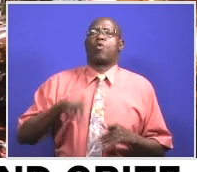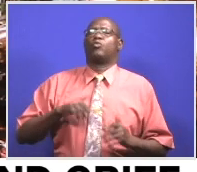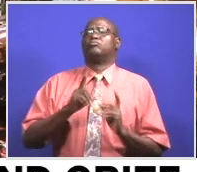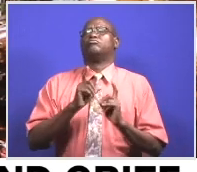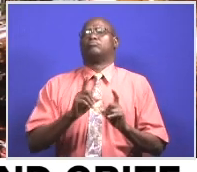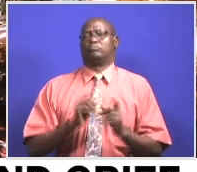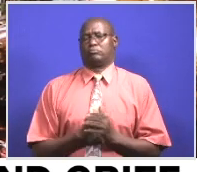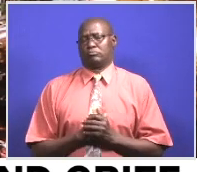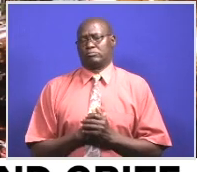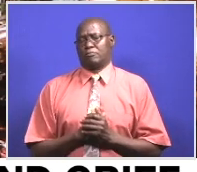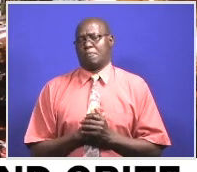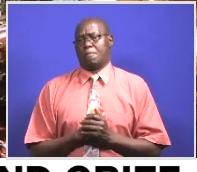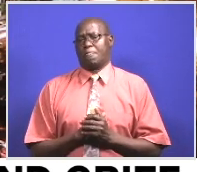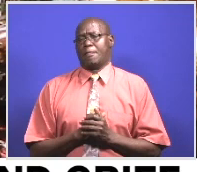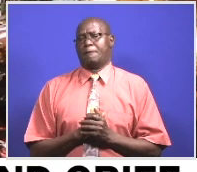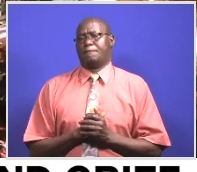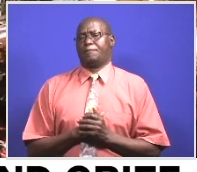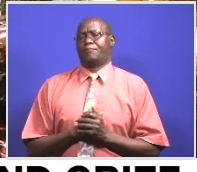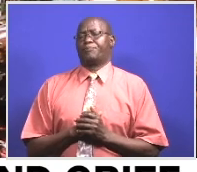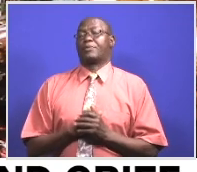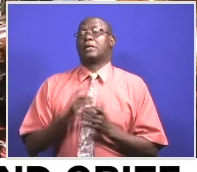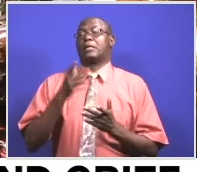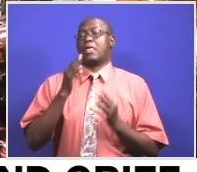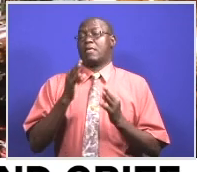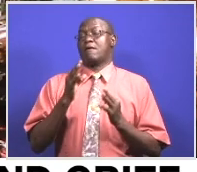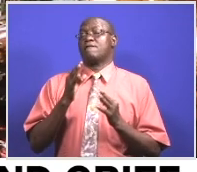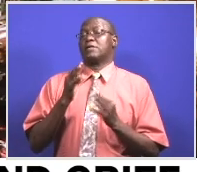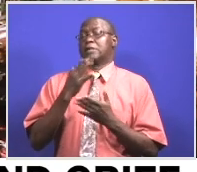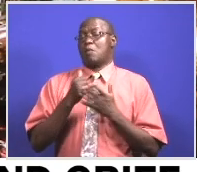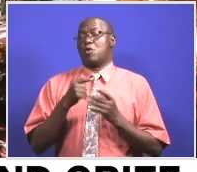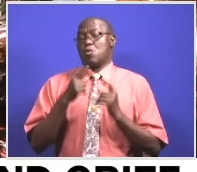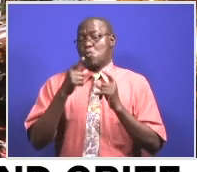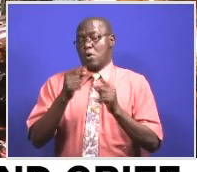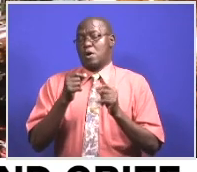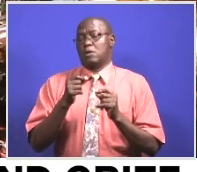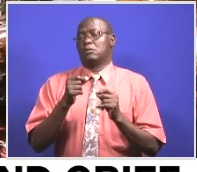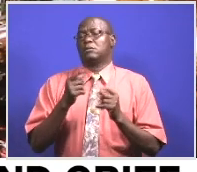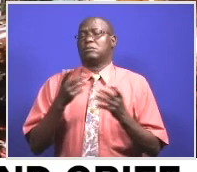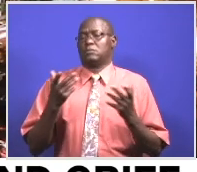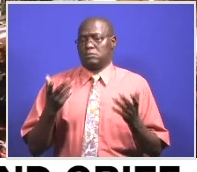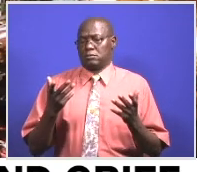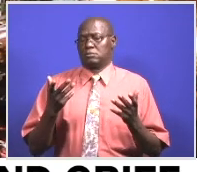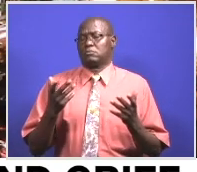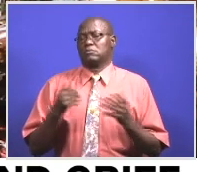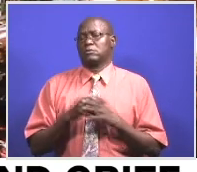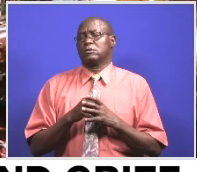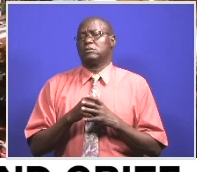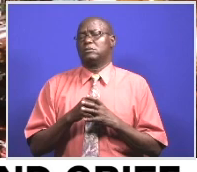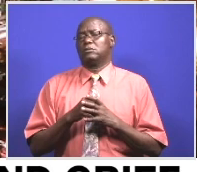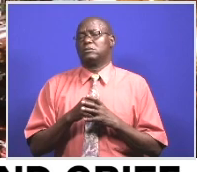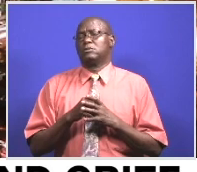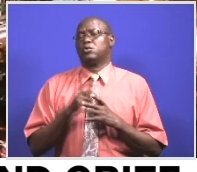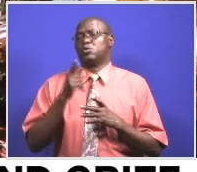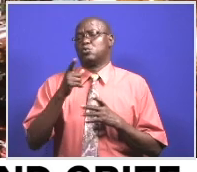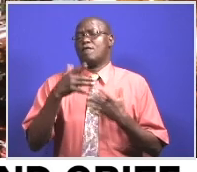your loved one has passed on, the first thing that happened to you is a shock.